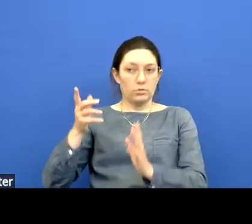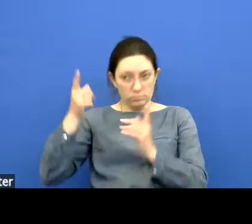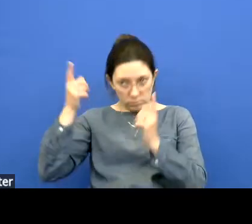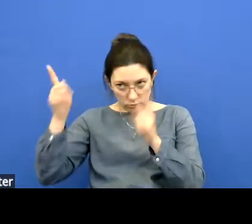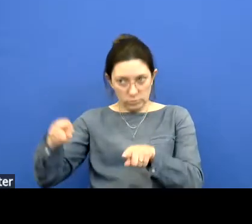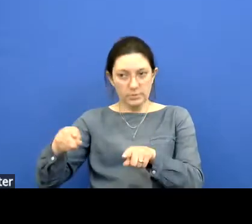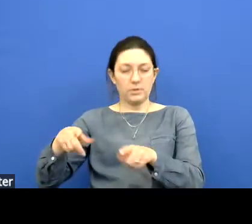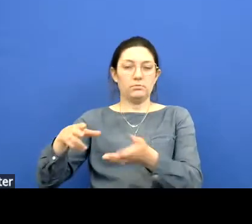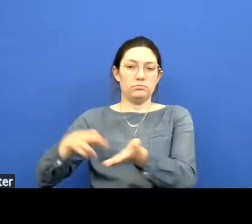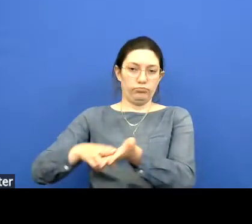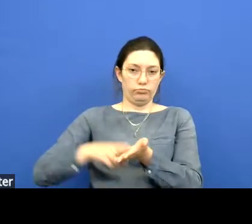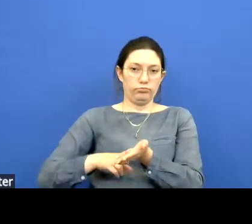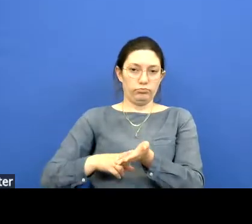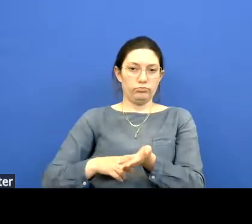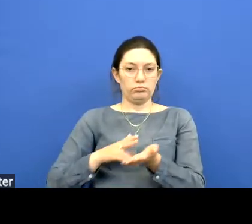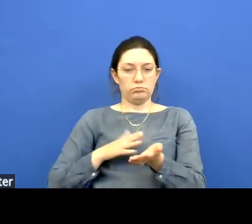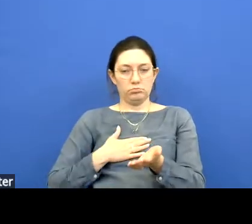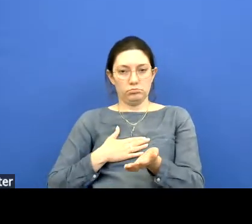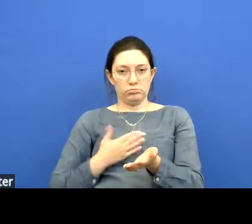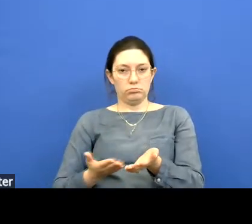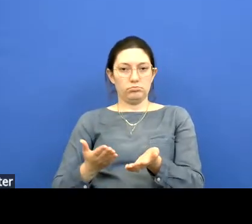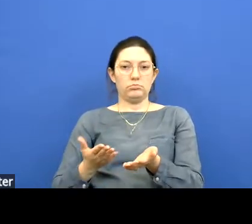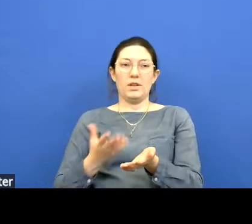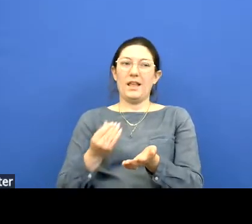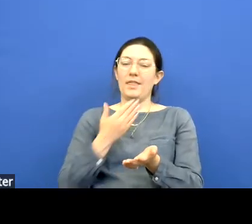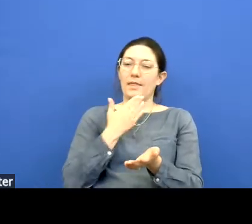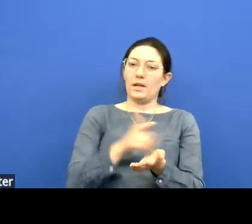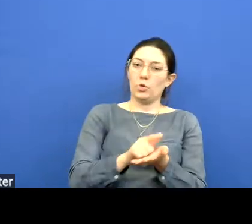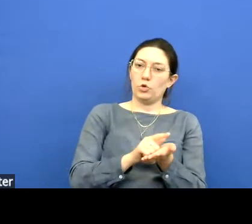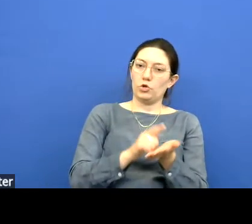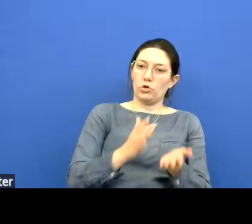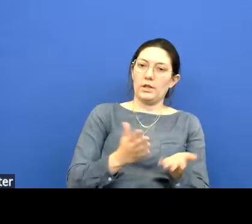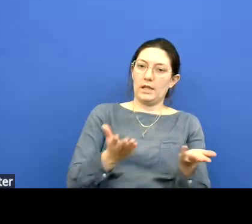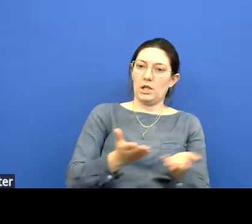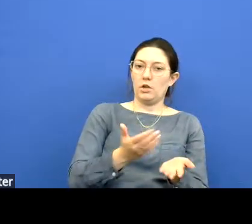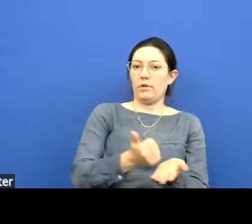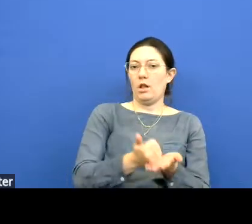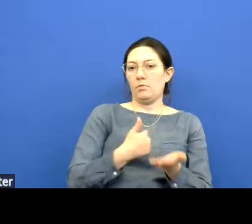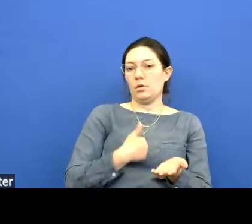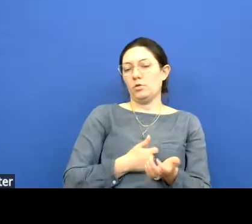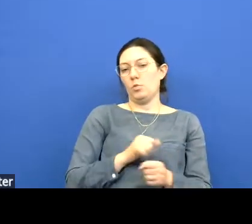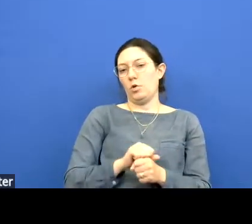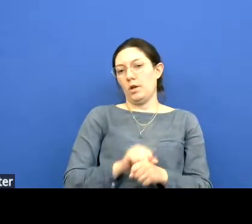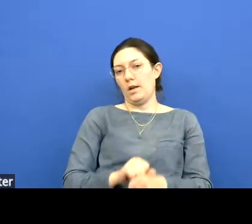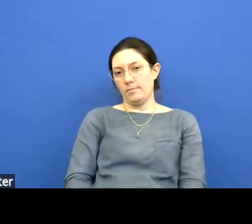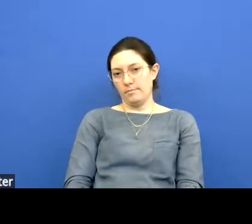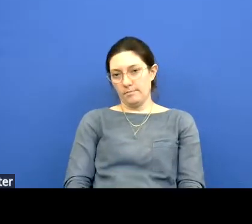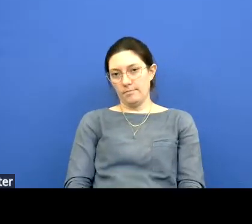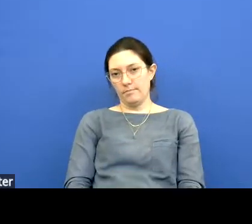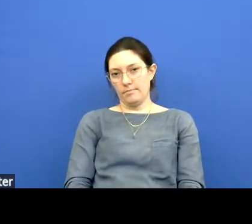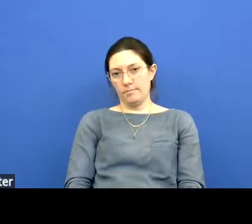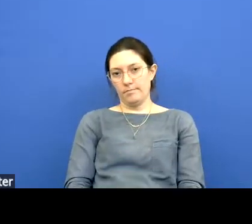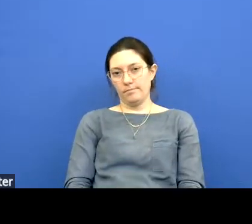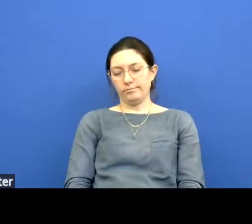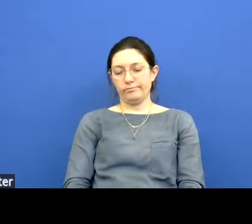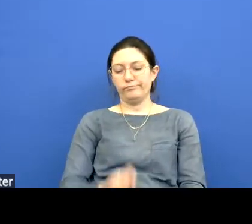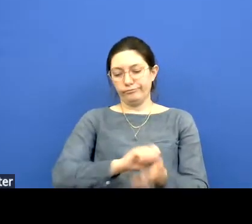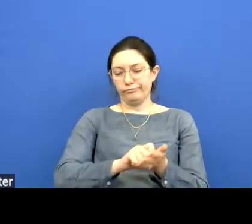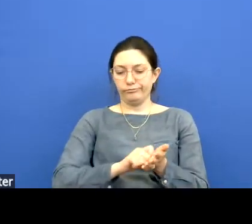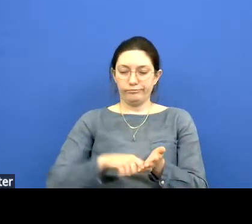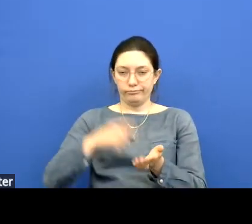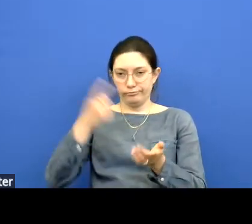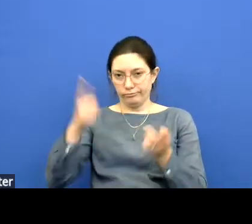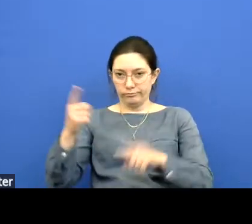agreement, and thank you to attorney for the town, Dan Mastrella, on his work on this one. There was